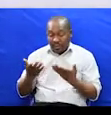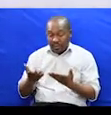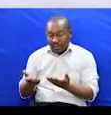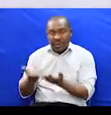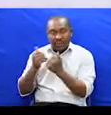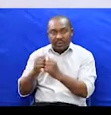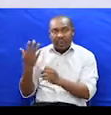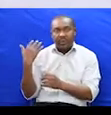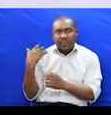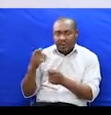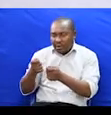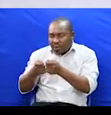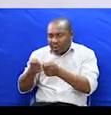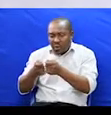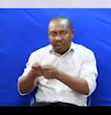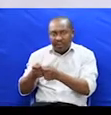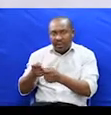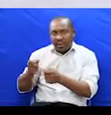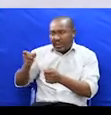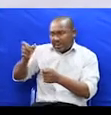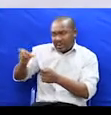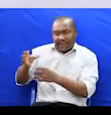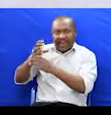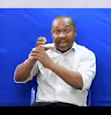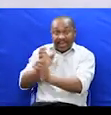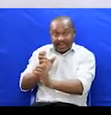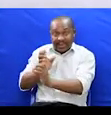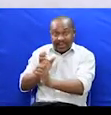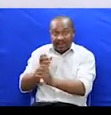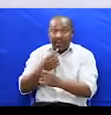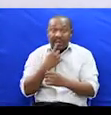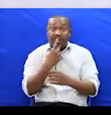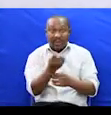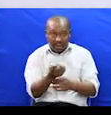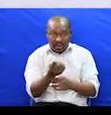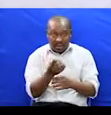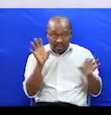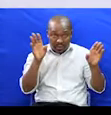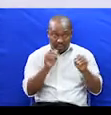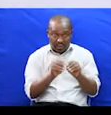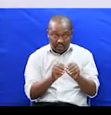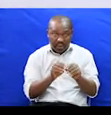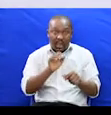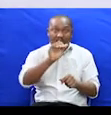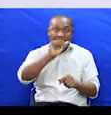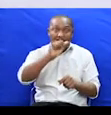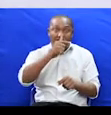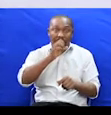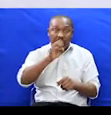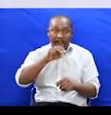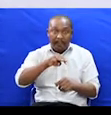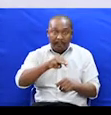That have been conducted by several scientists, and they came with the conclusion that atom, they